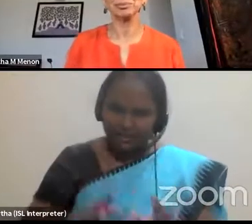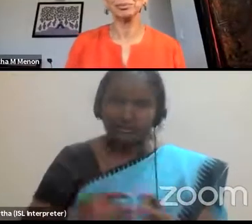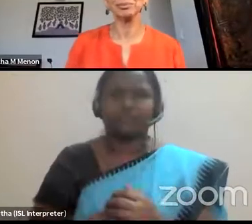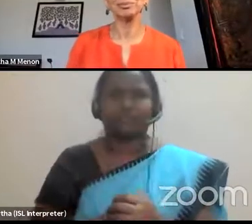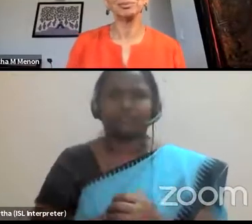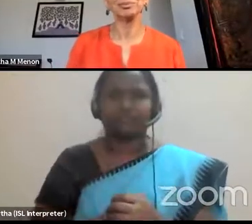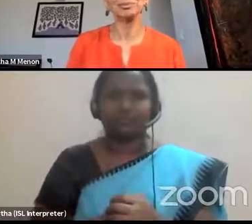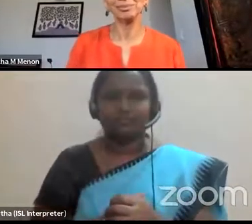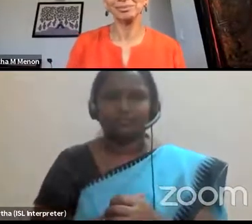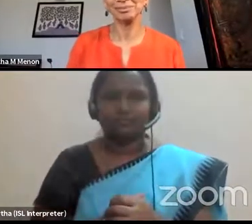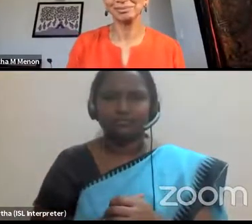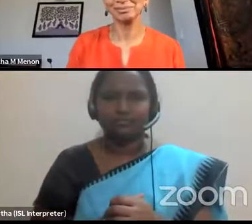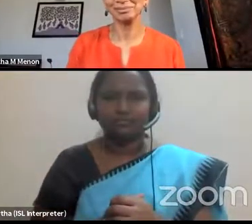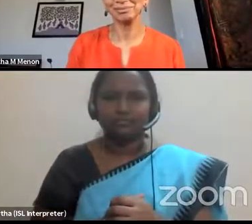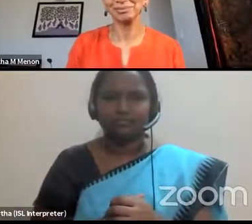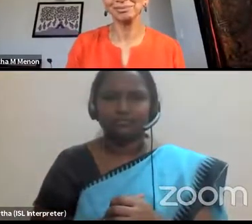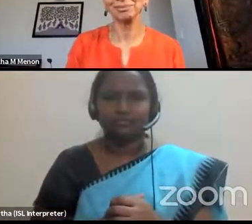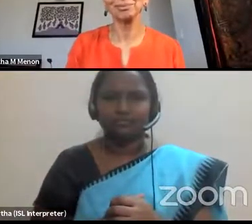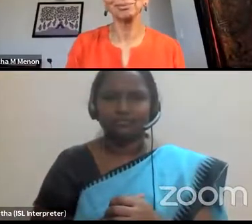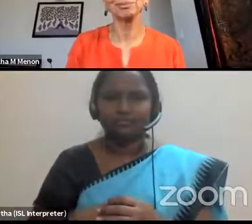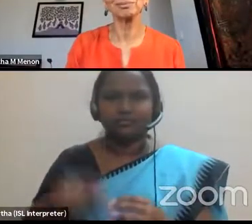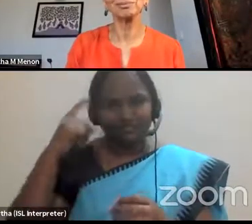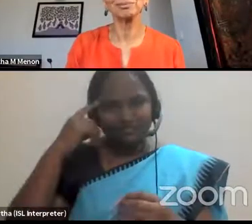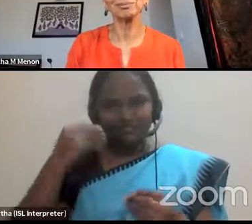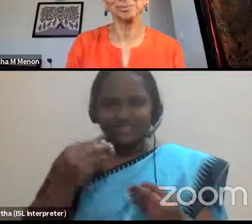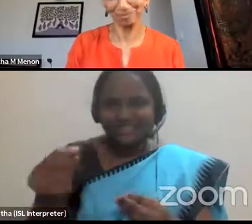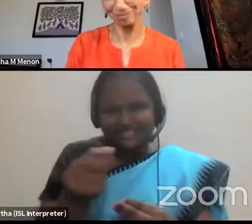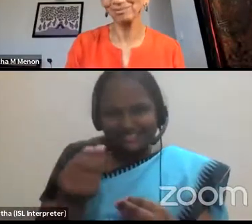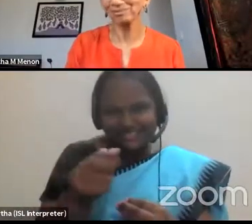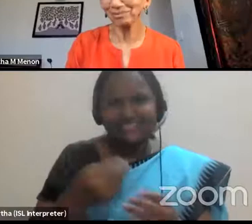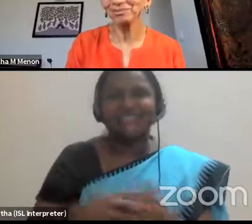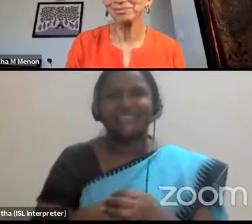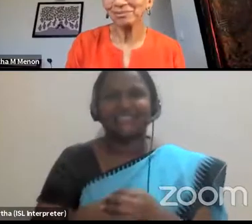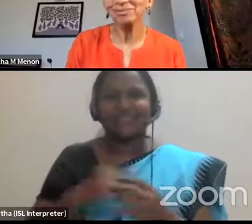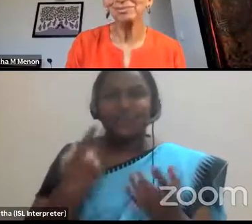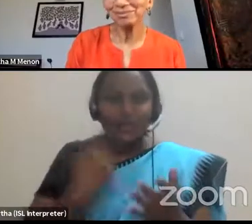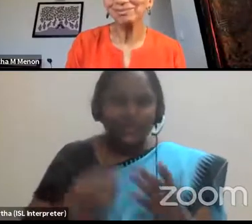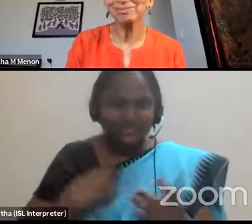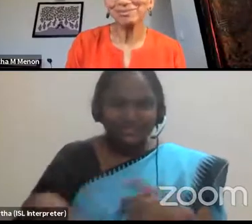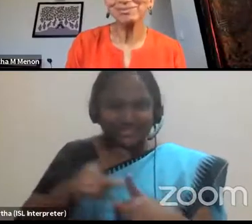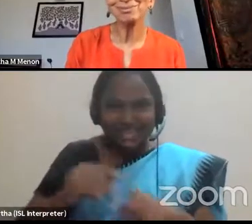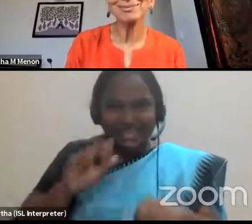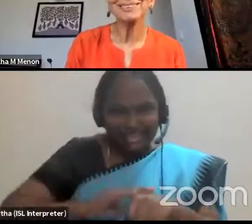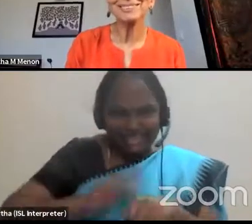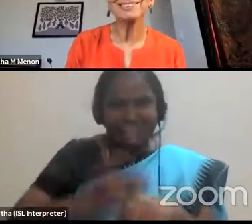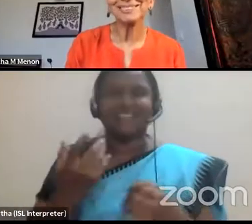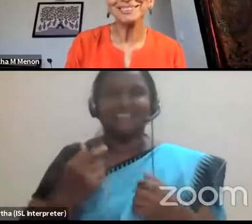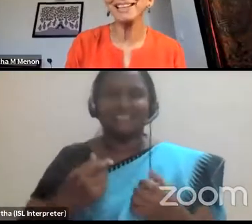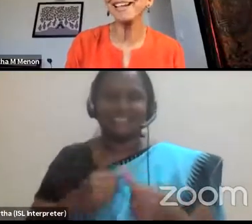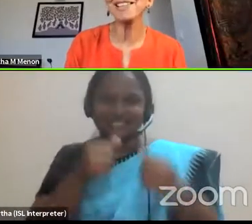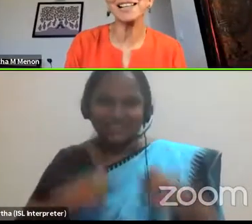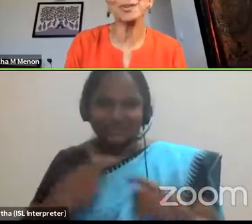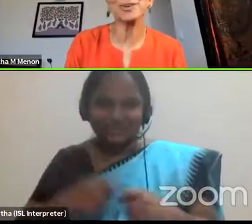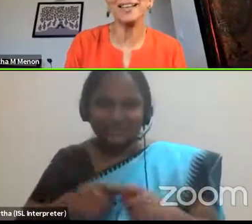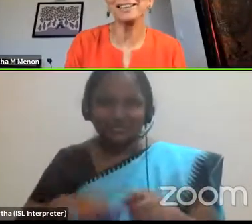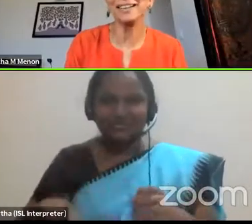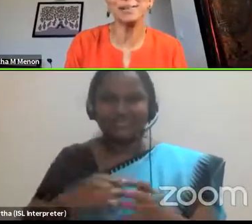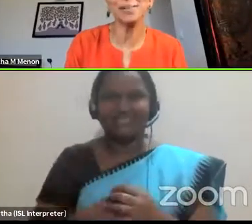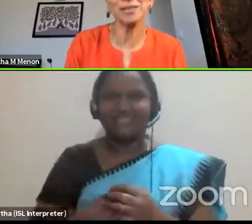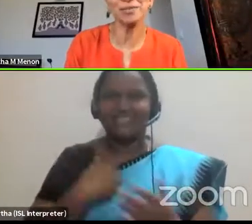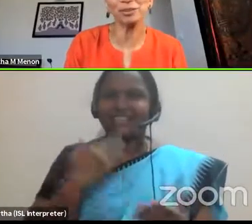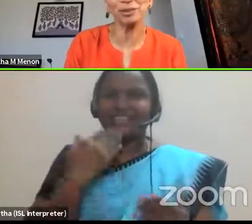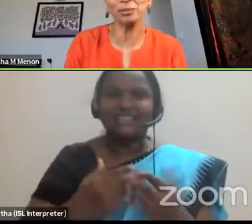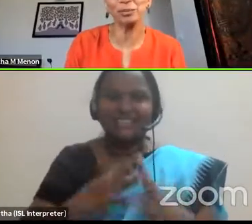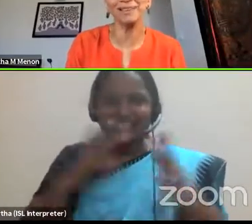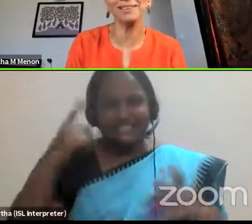preview let us crystal ball gaze a little bit in terms of what we'll be experiencing in the art world. And yes, and I have to thank the